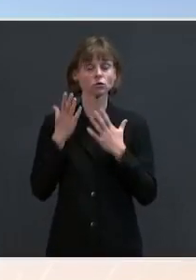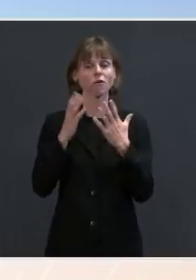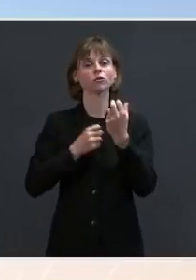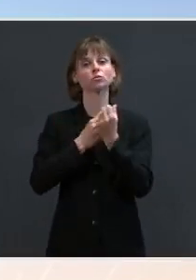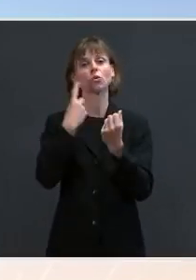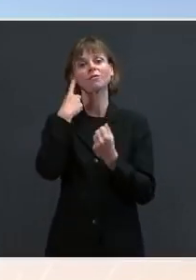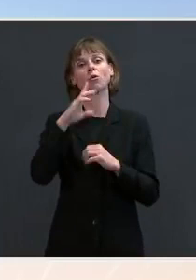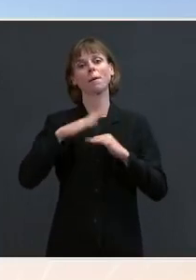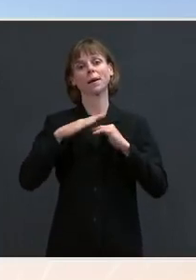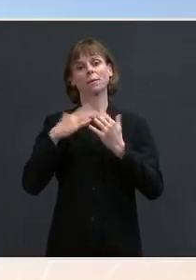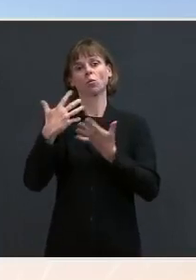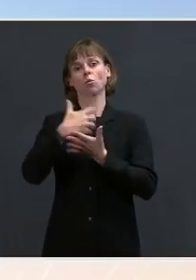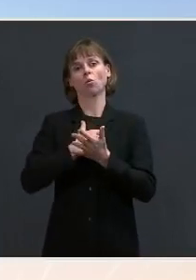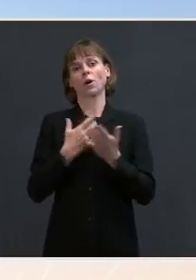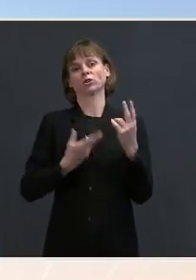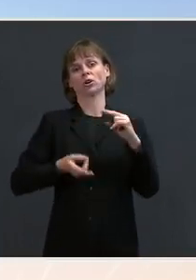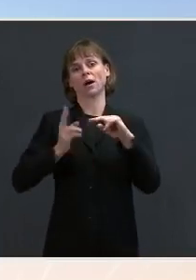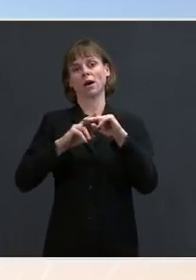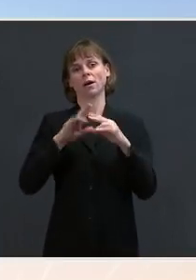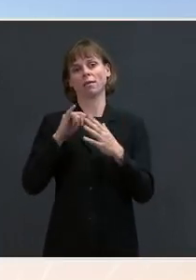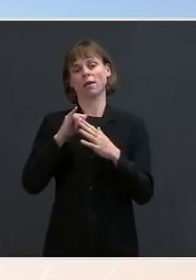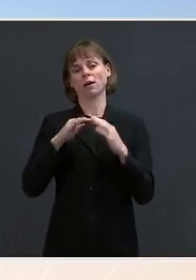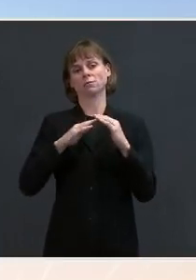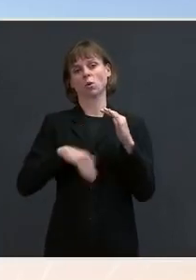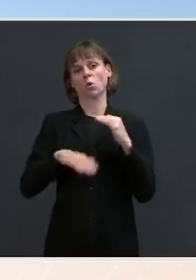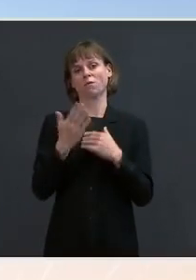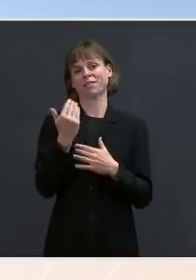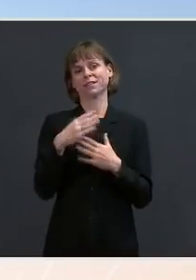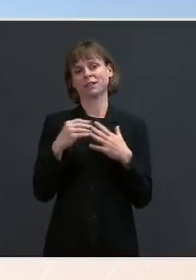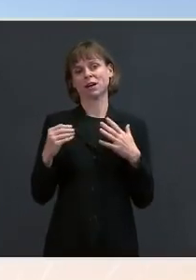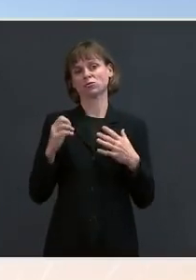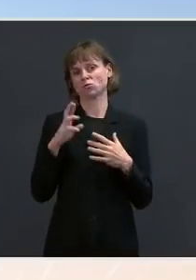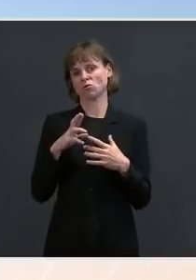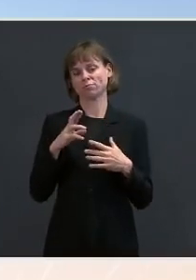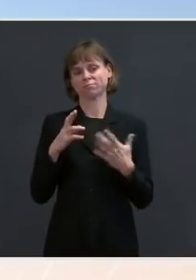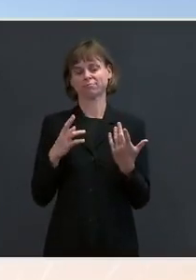below $15 an hour, or is he firm on the $15?